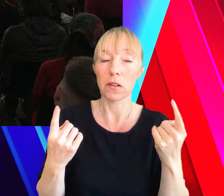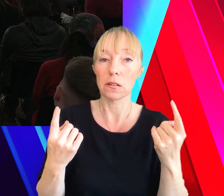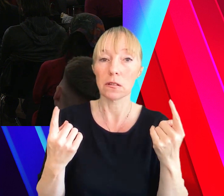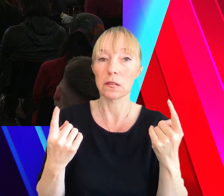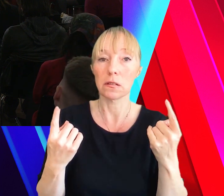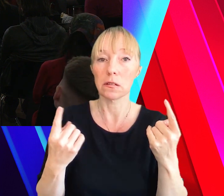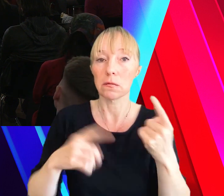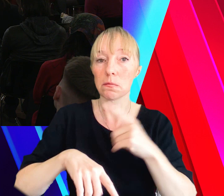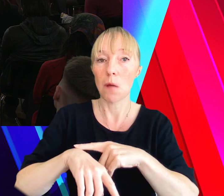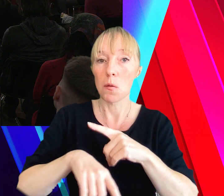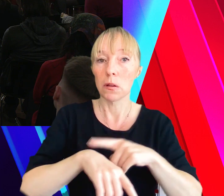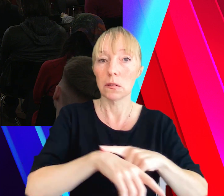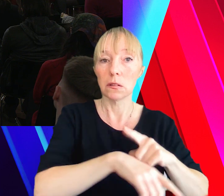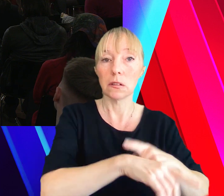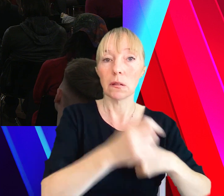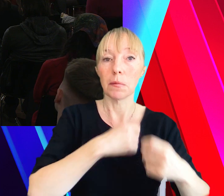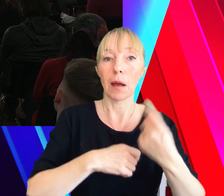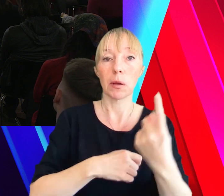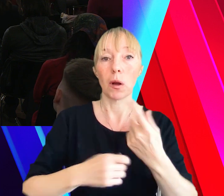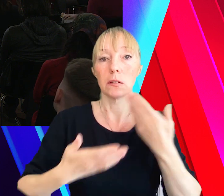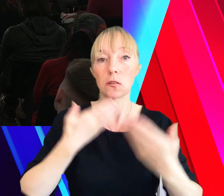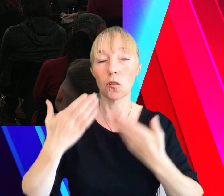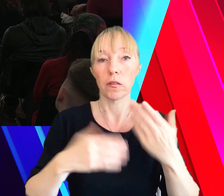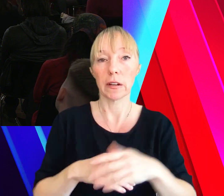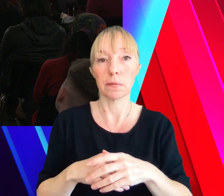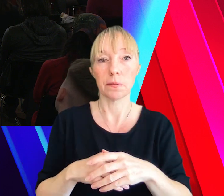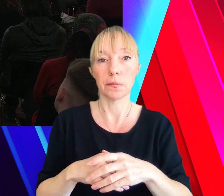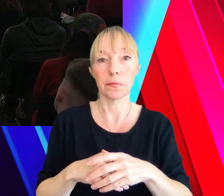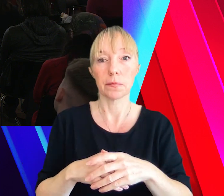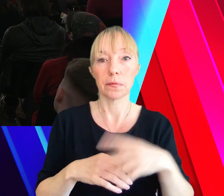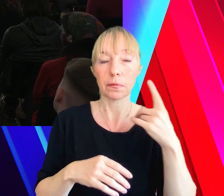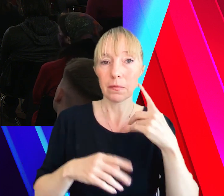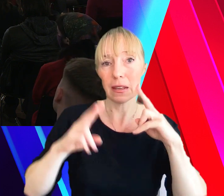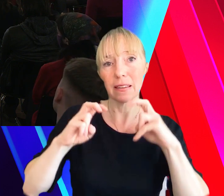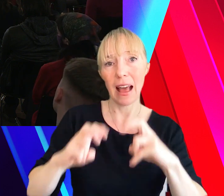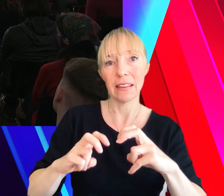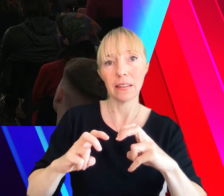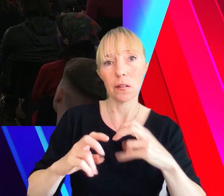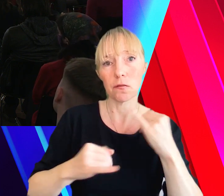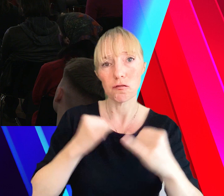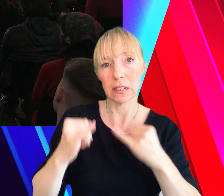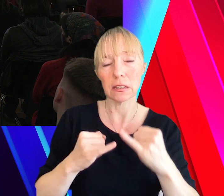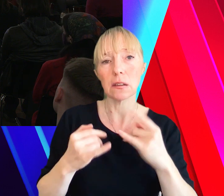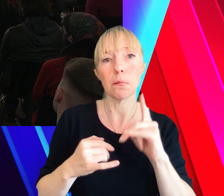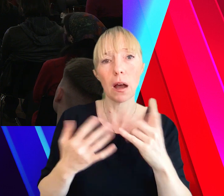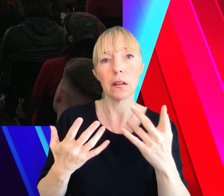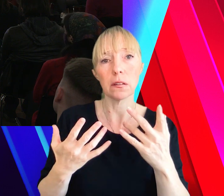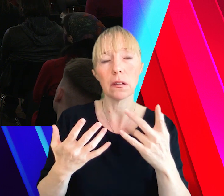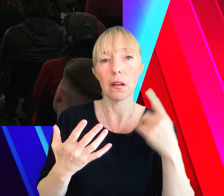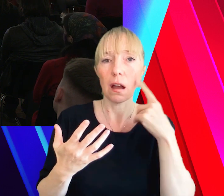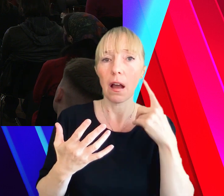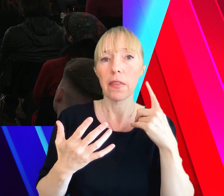just taking those of different moments and kind of making them into one story. I think in terms of like analysis and criticism and stuff like